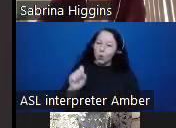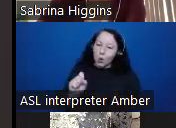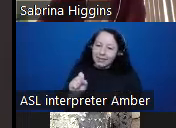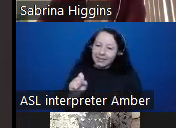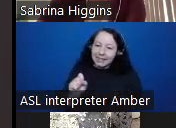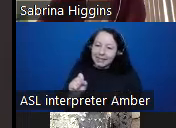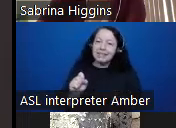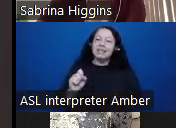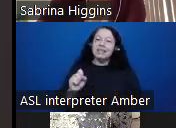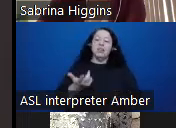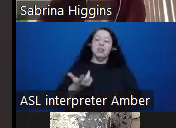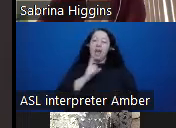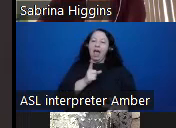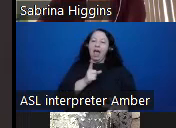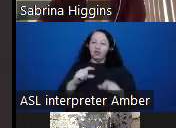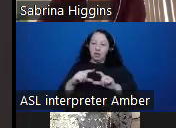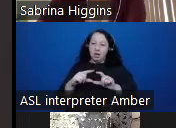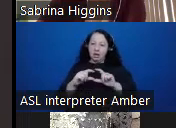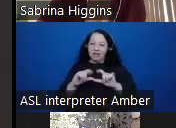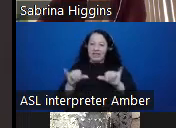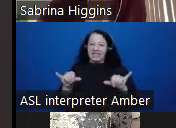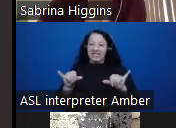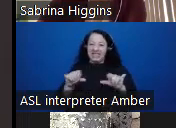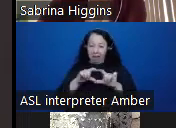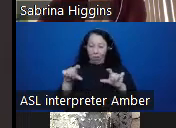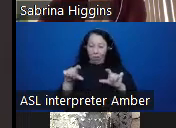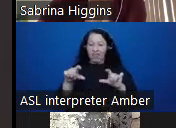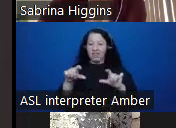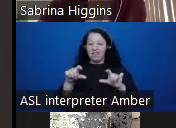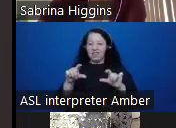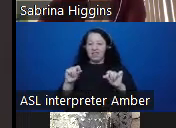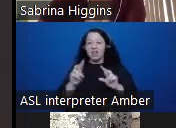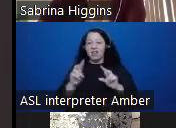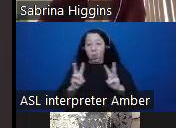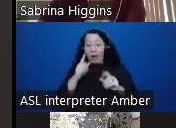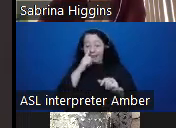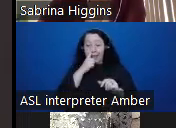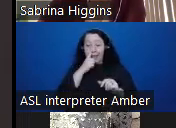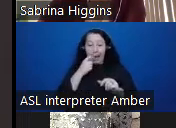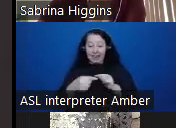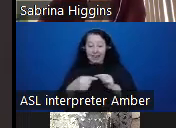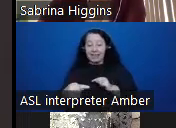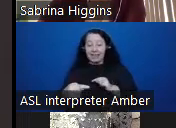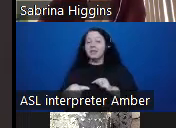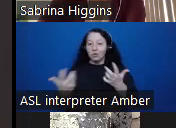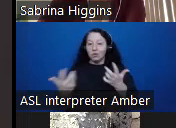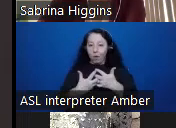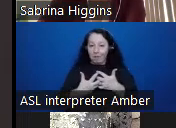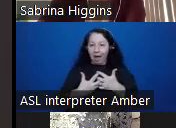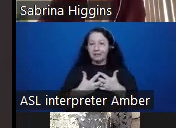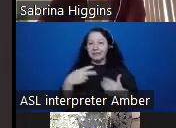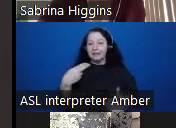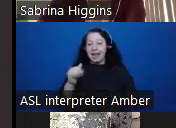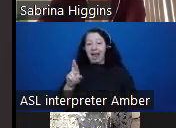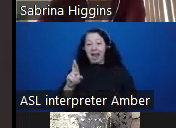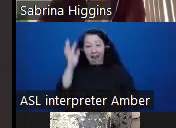actually like the widths of the stylus ends, the widths of these points corresponds, because the hairpins actually tend to be